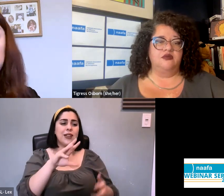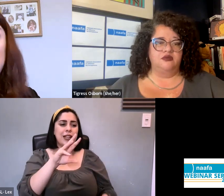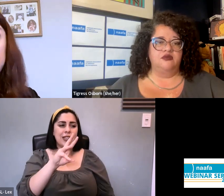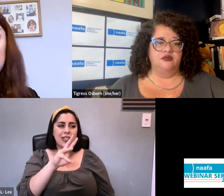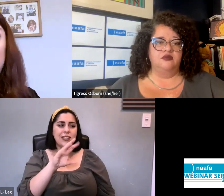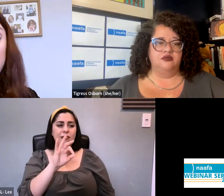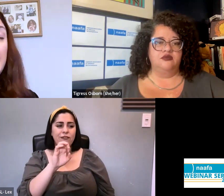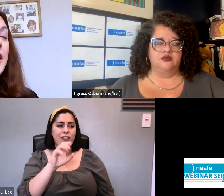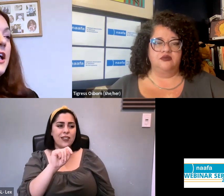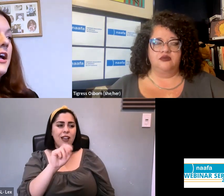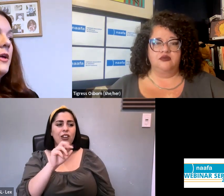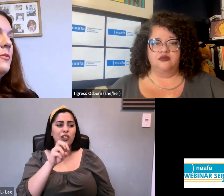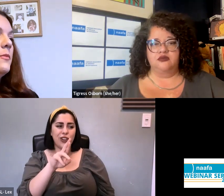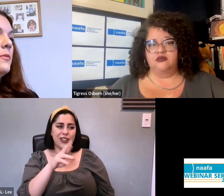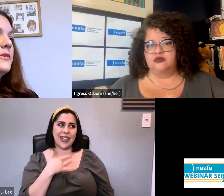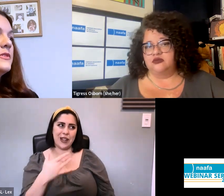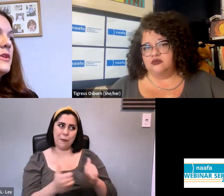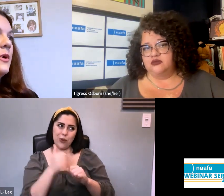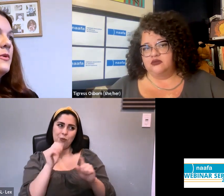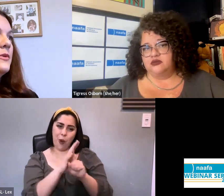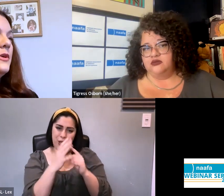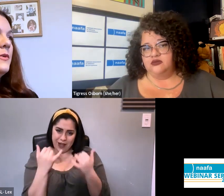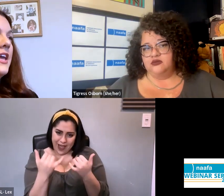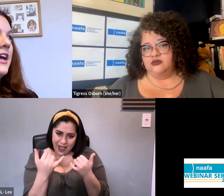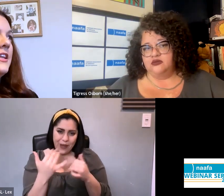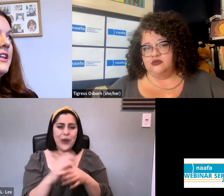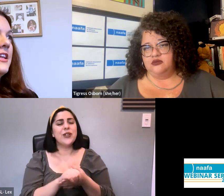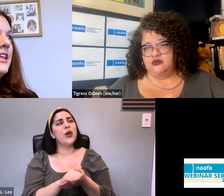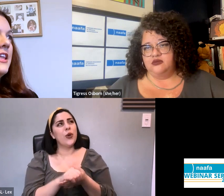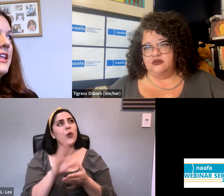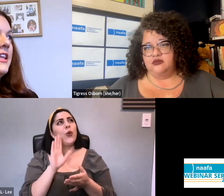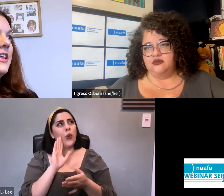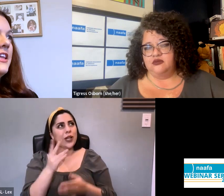to and the most popular one. So you get